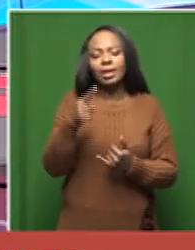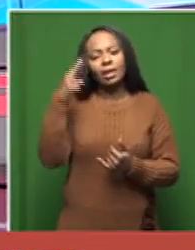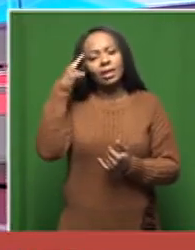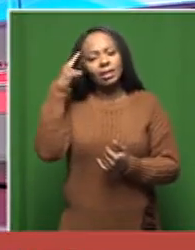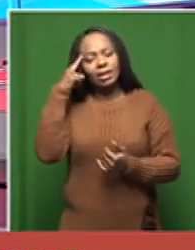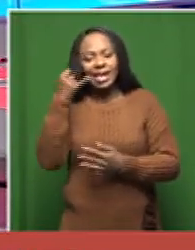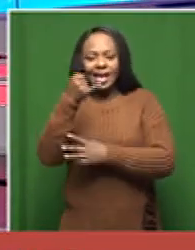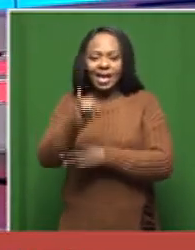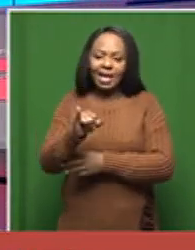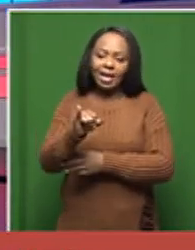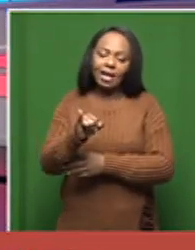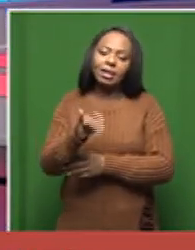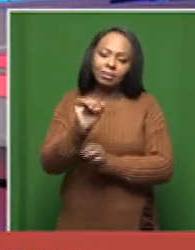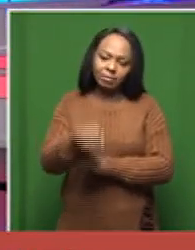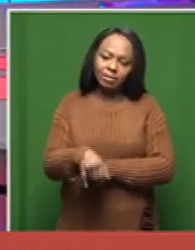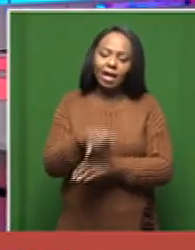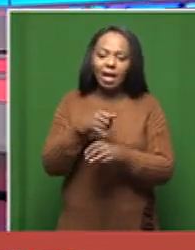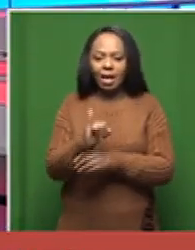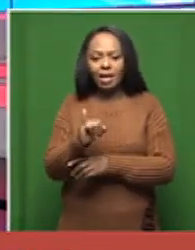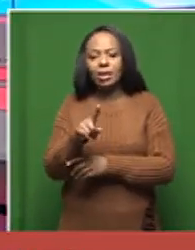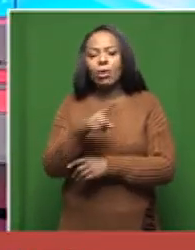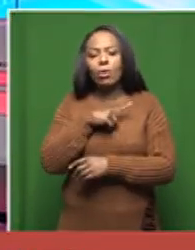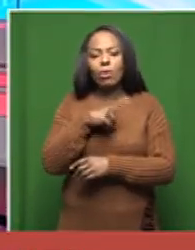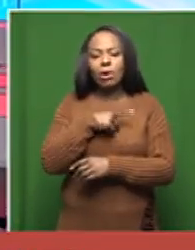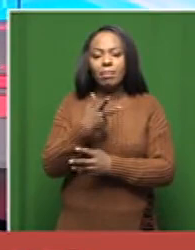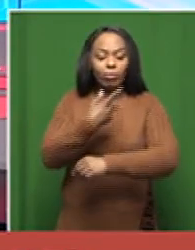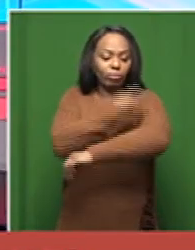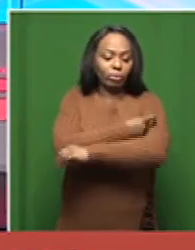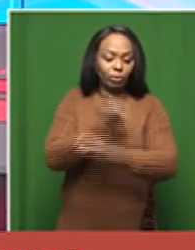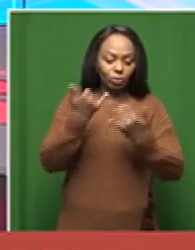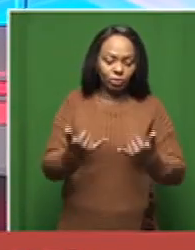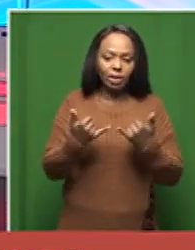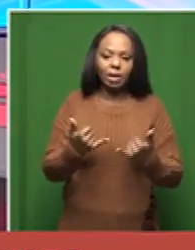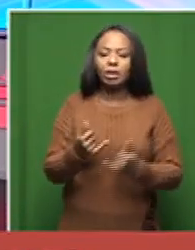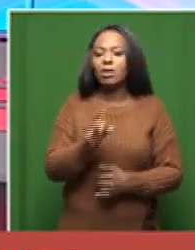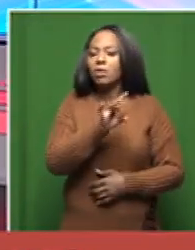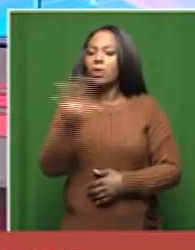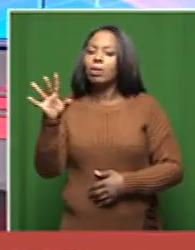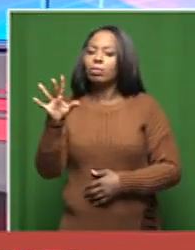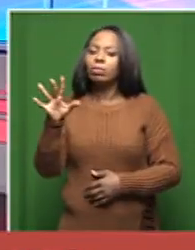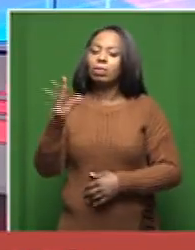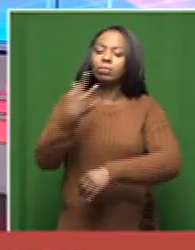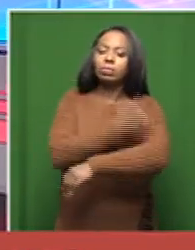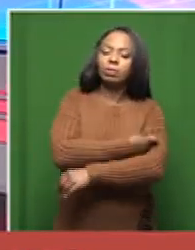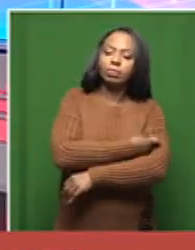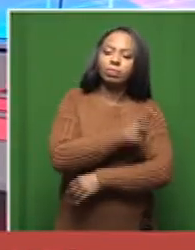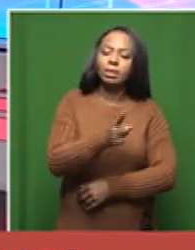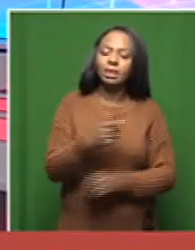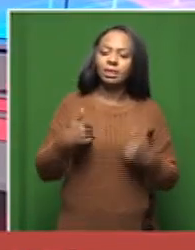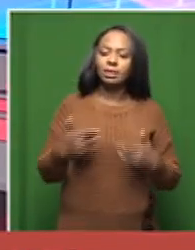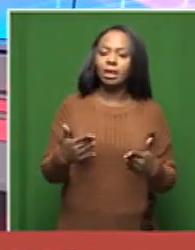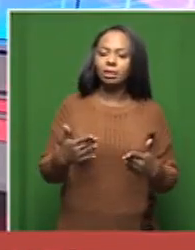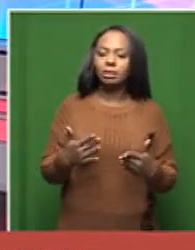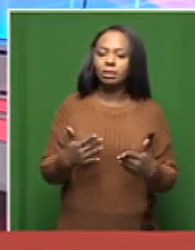are early days, but you get a shot today, maybe it's the one-shot one. It will start to kick